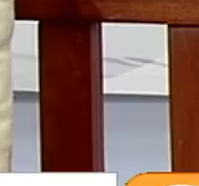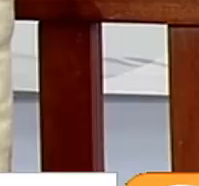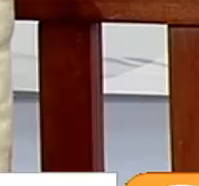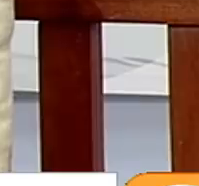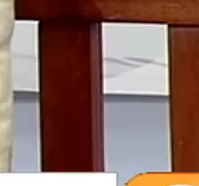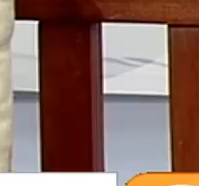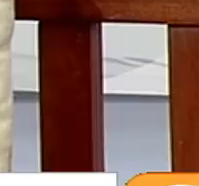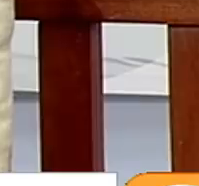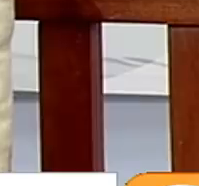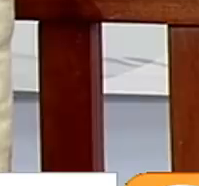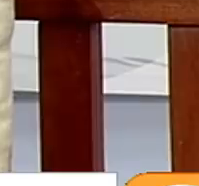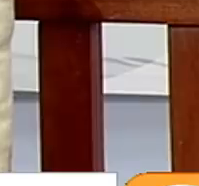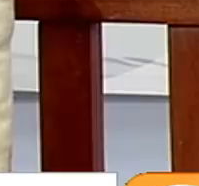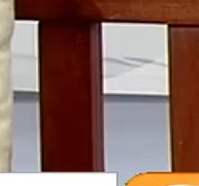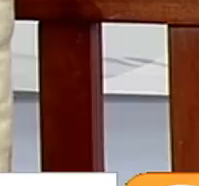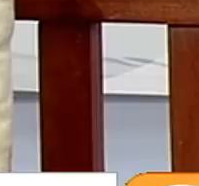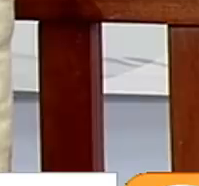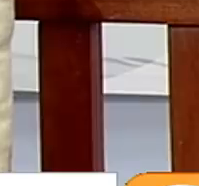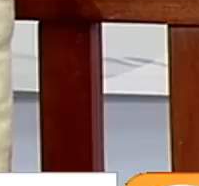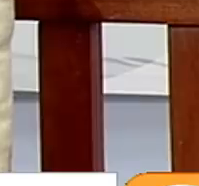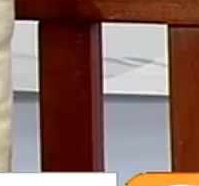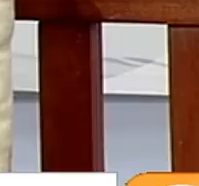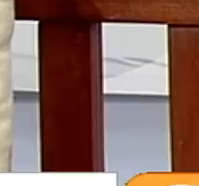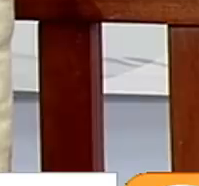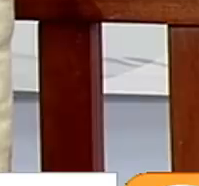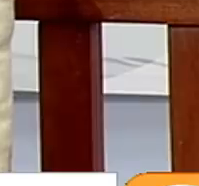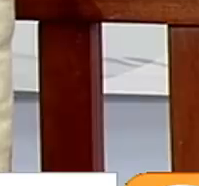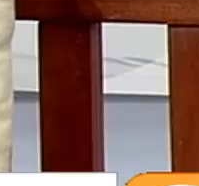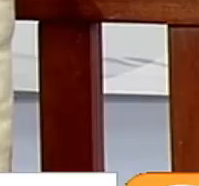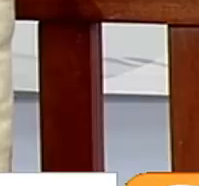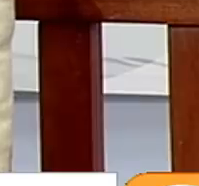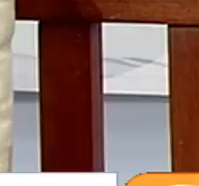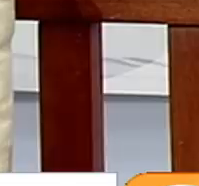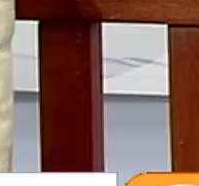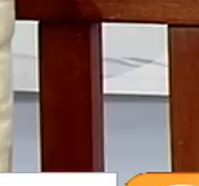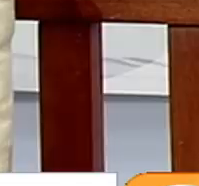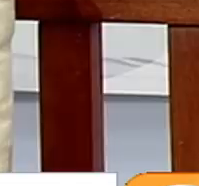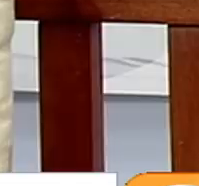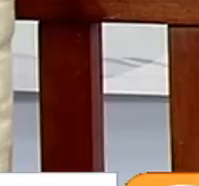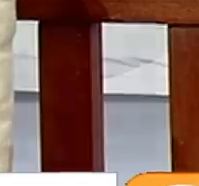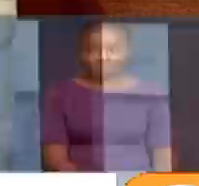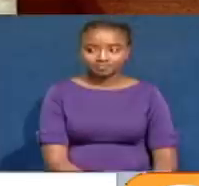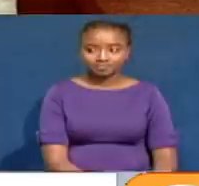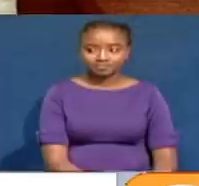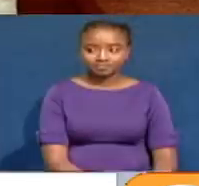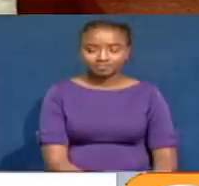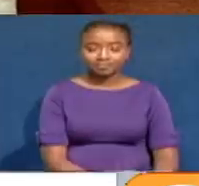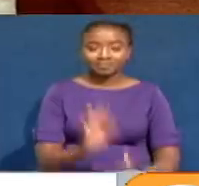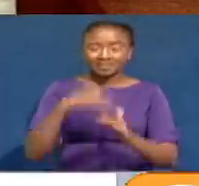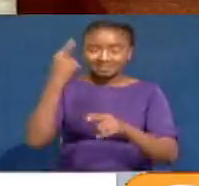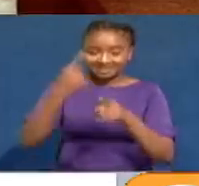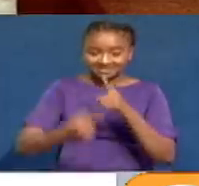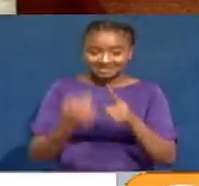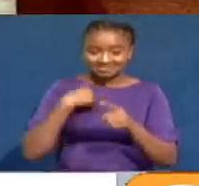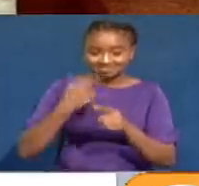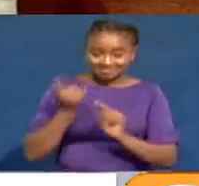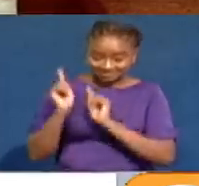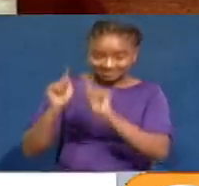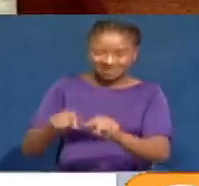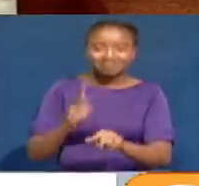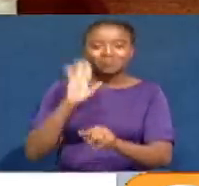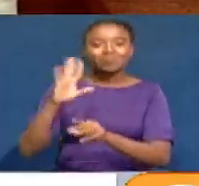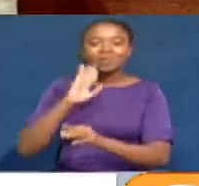here in Nairobi. I have been to those areas, and I know what I'm saying. And take this to the bank, Jeff. Call me here next year. we are going